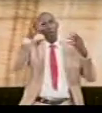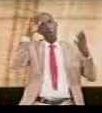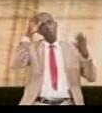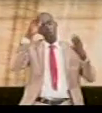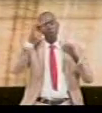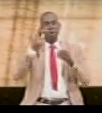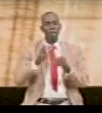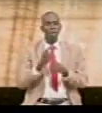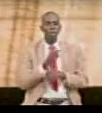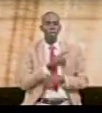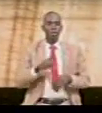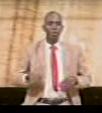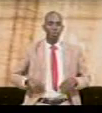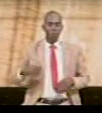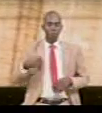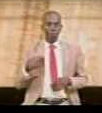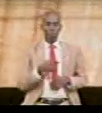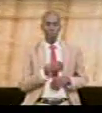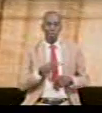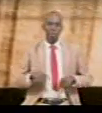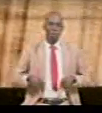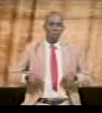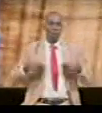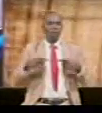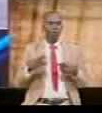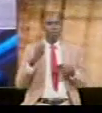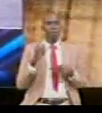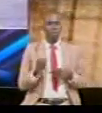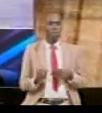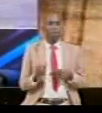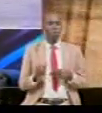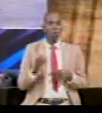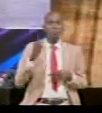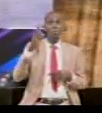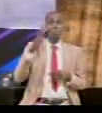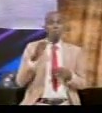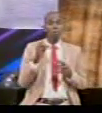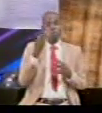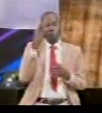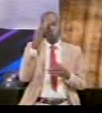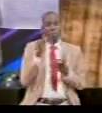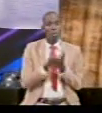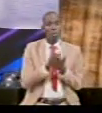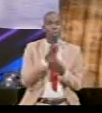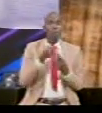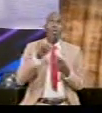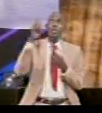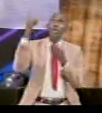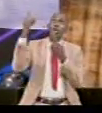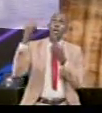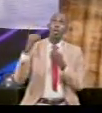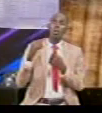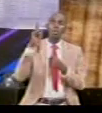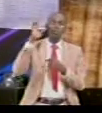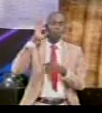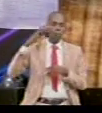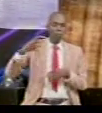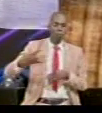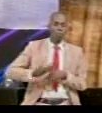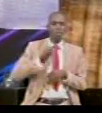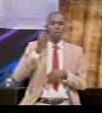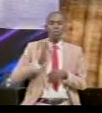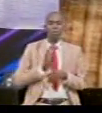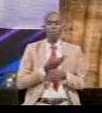Lord, and we live by hope. We know that when He comes, He'll take us away to be with Him.